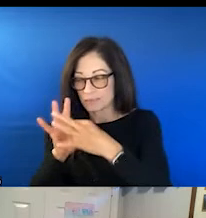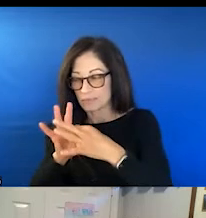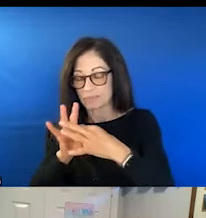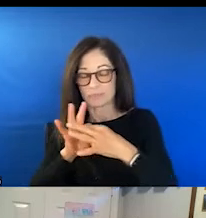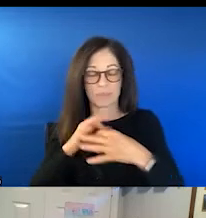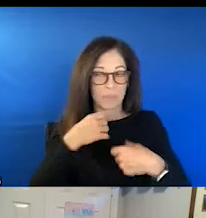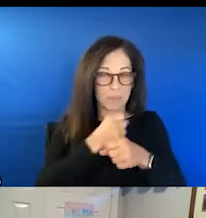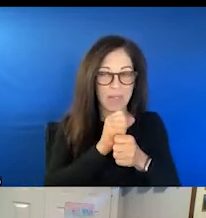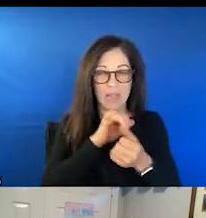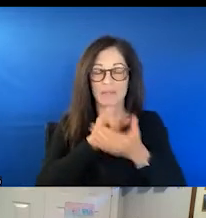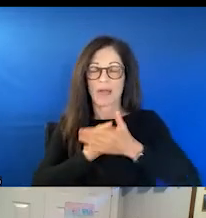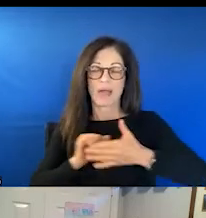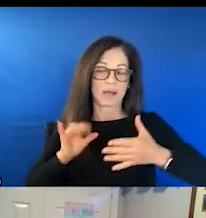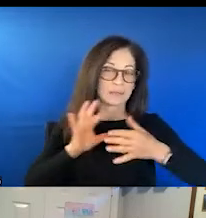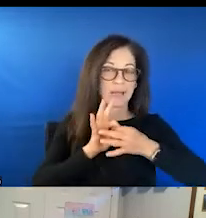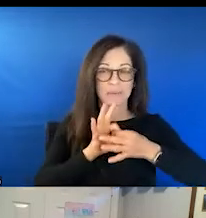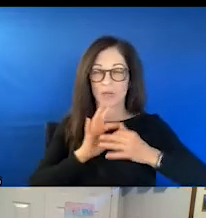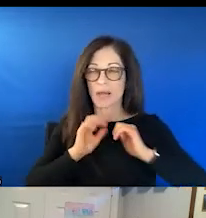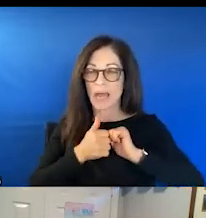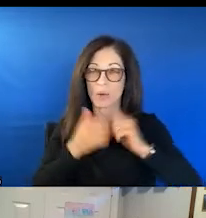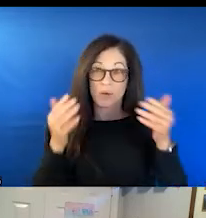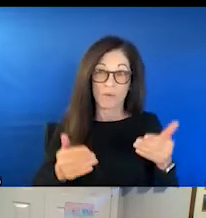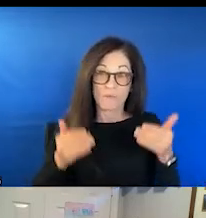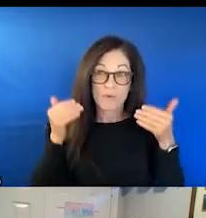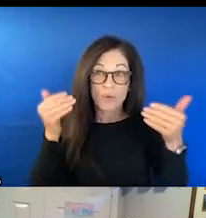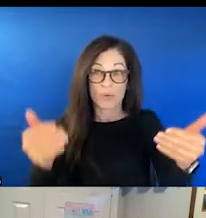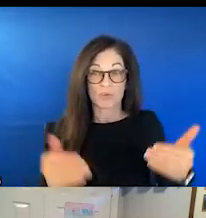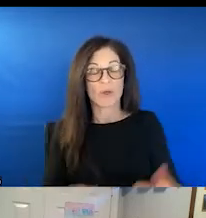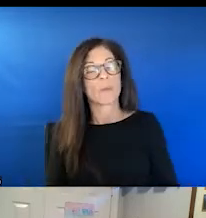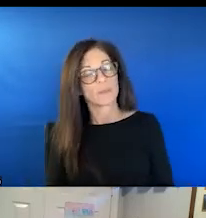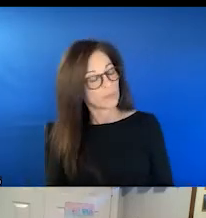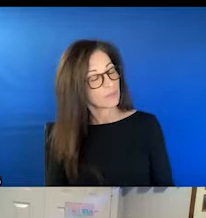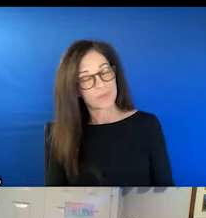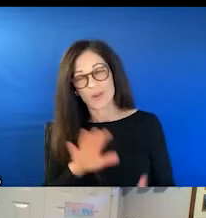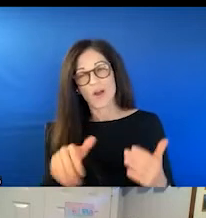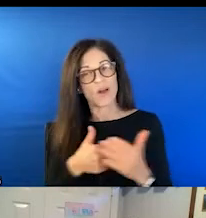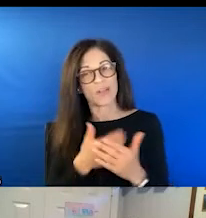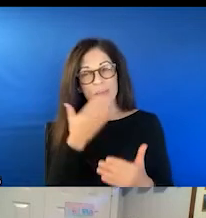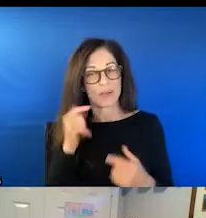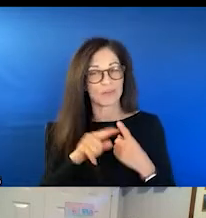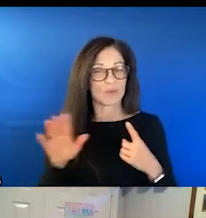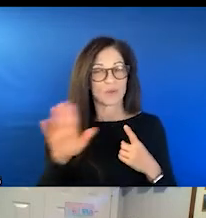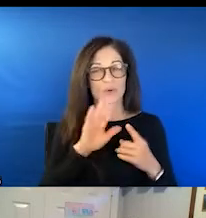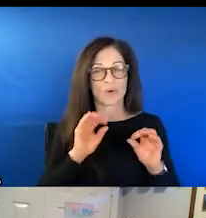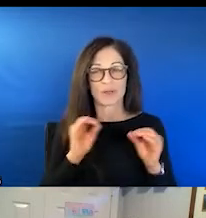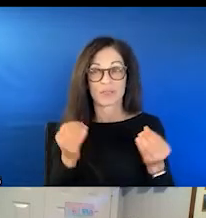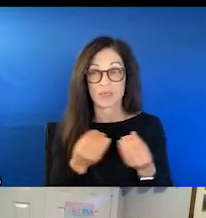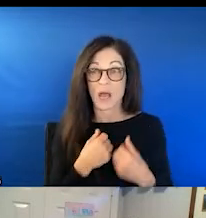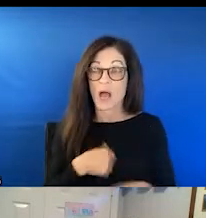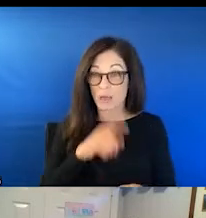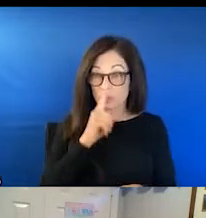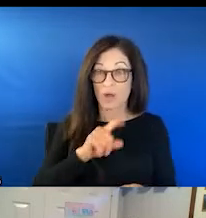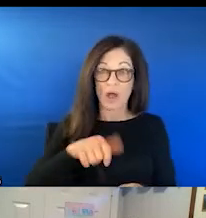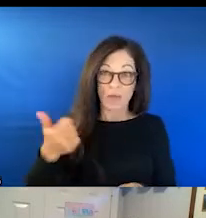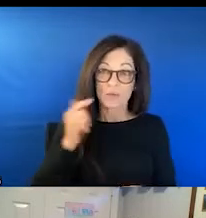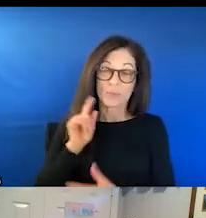established connection a part of how we move forward. So just all the best to your organization. I'm sure there will be others that will be